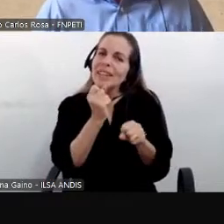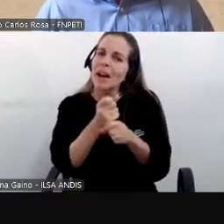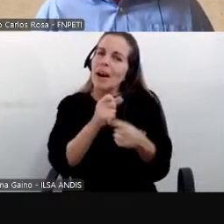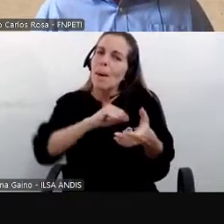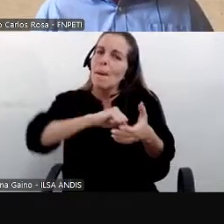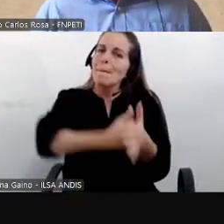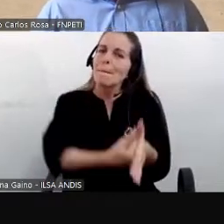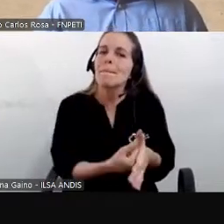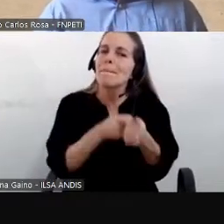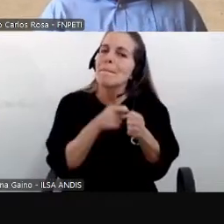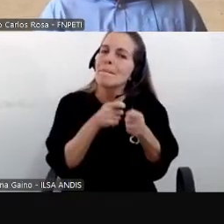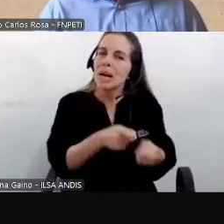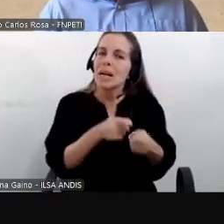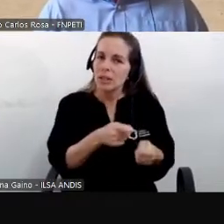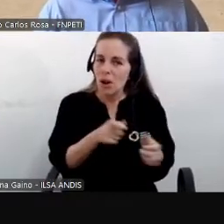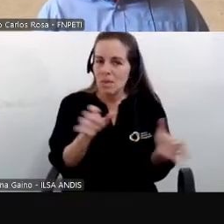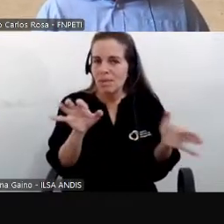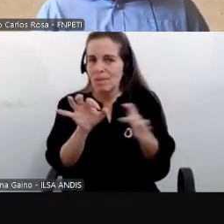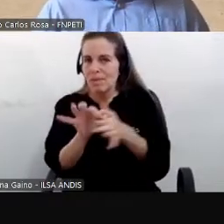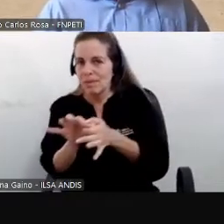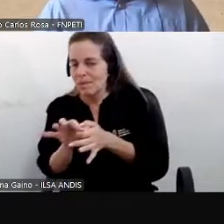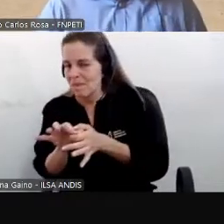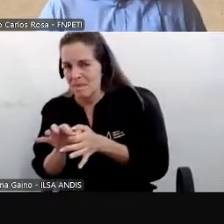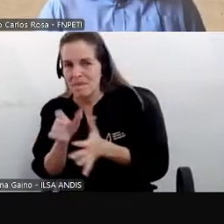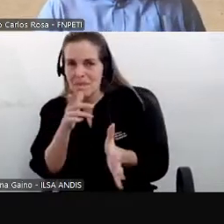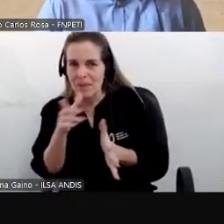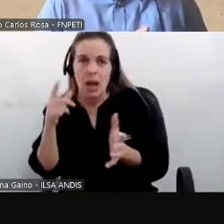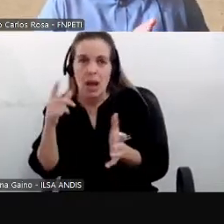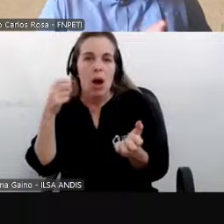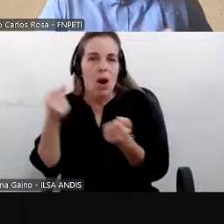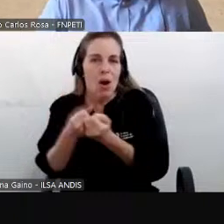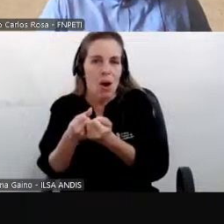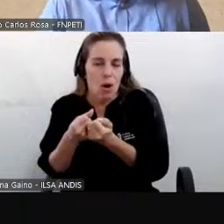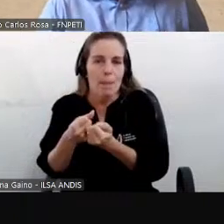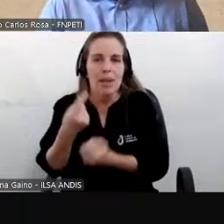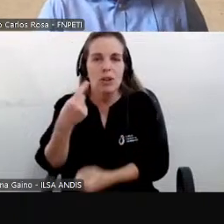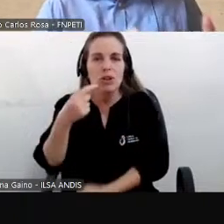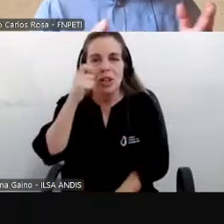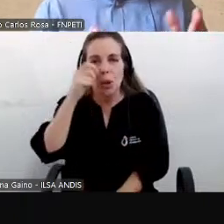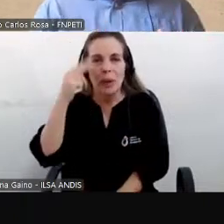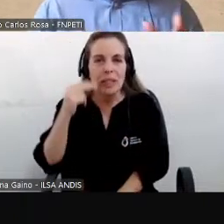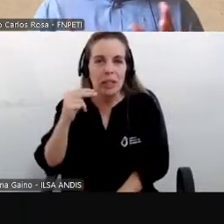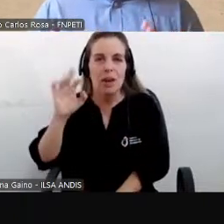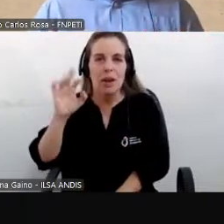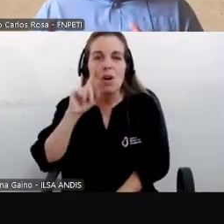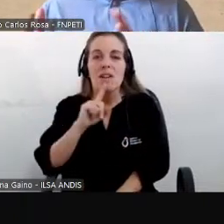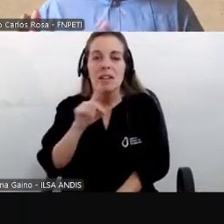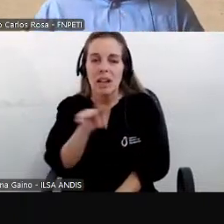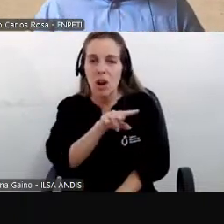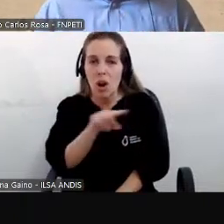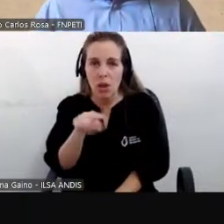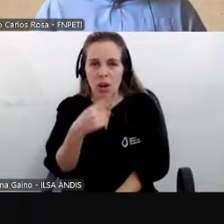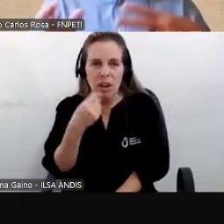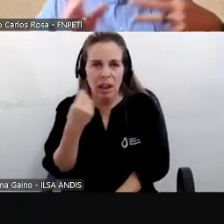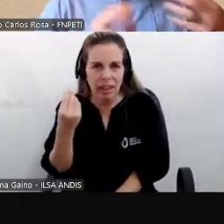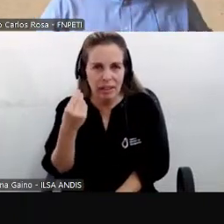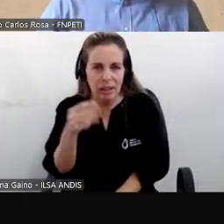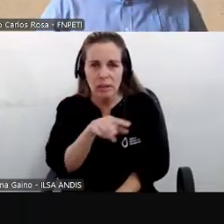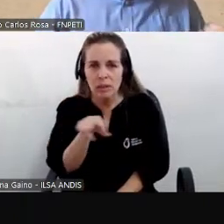That is quite similar to the concept of